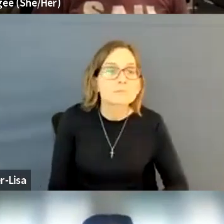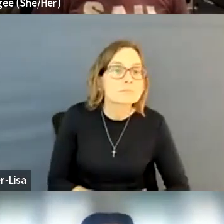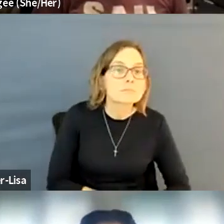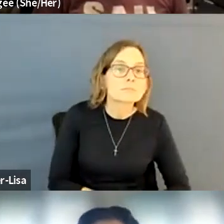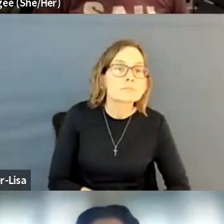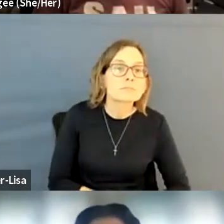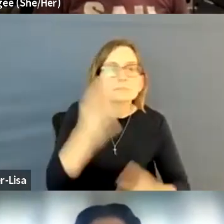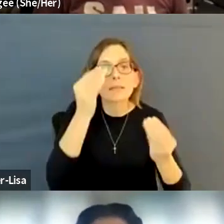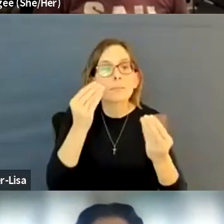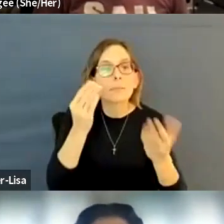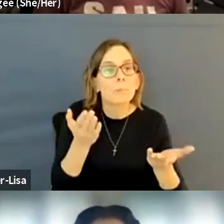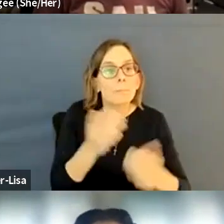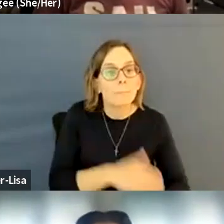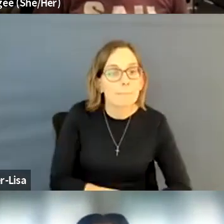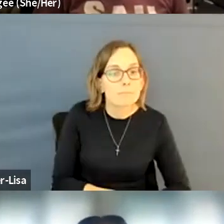Thinking about.